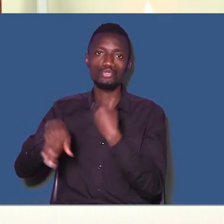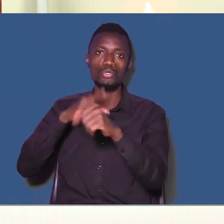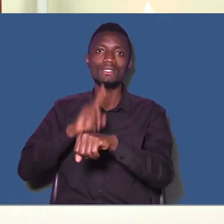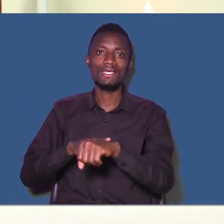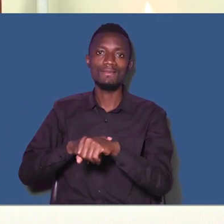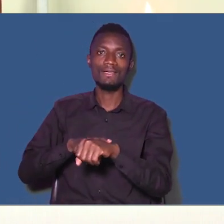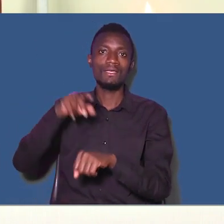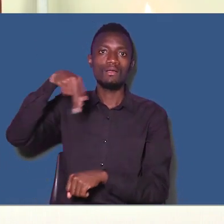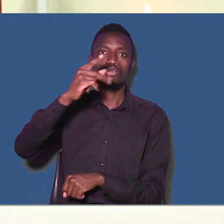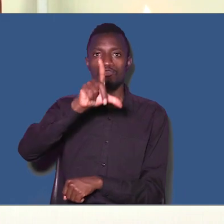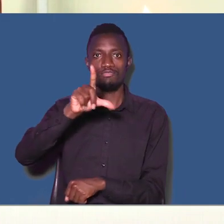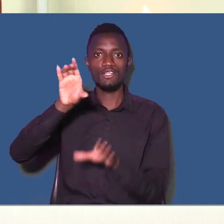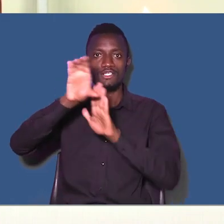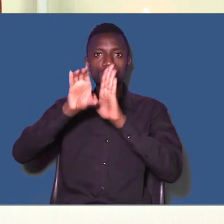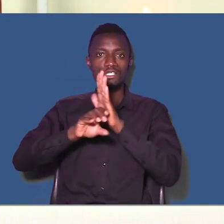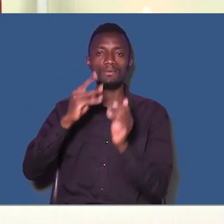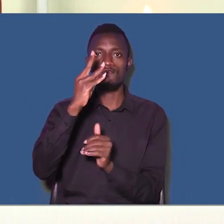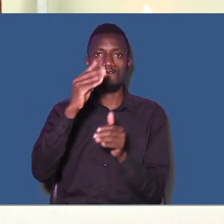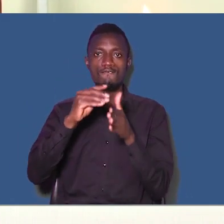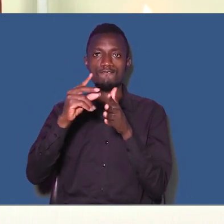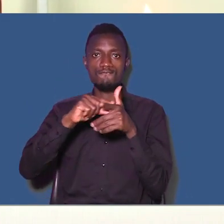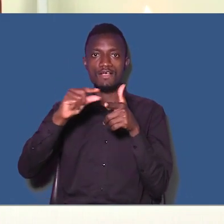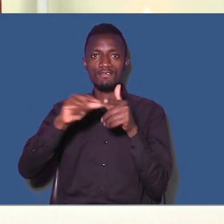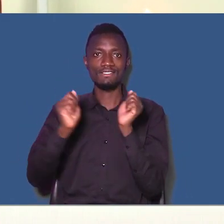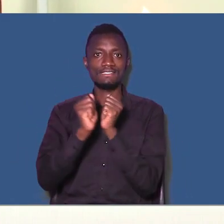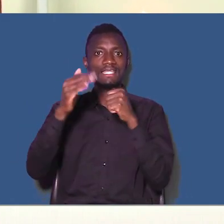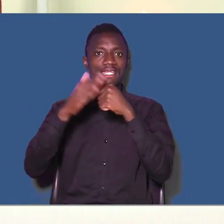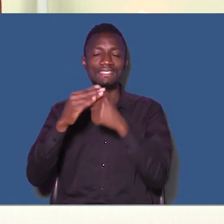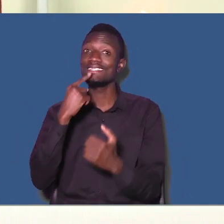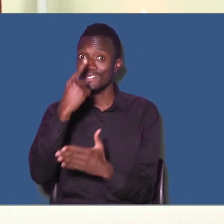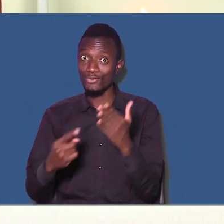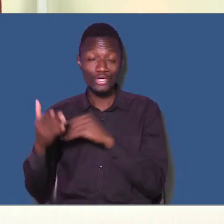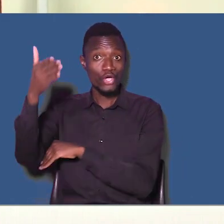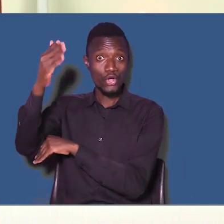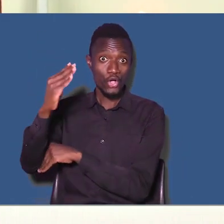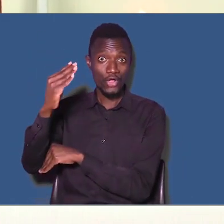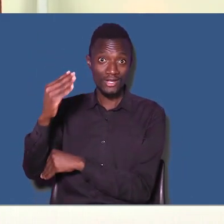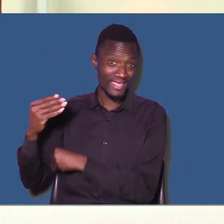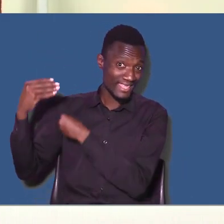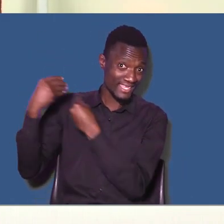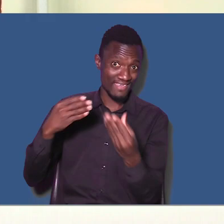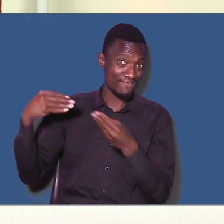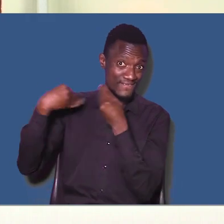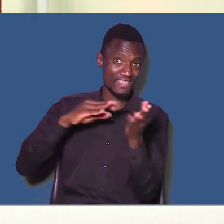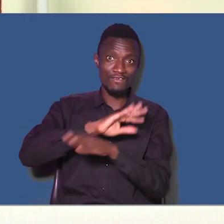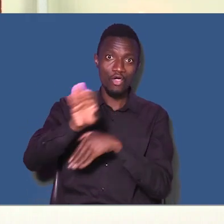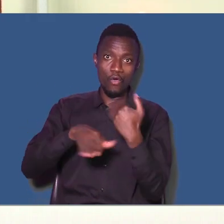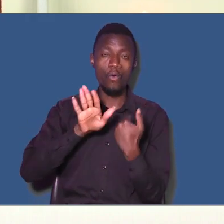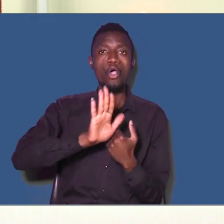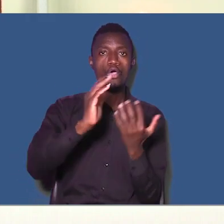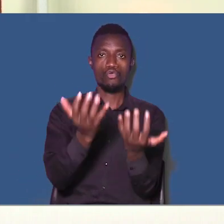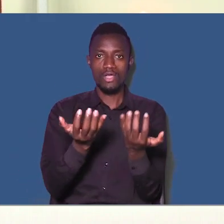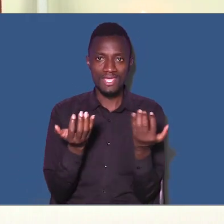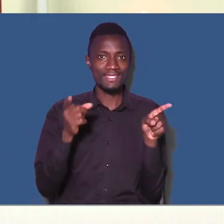Philippians 4:19, it reads that my God will meet all your needs according to the riches of his glory